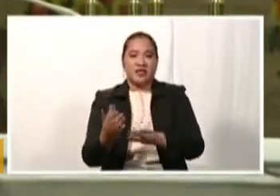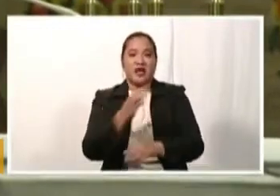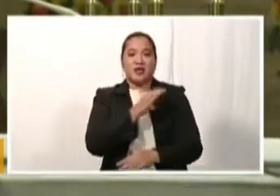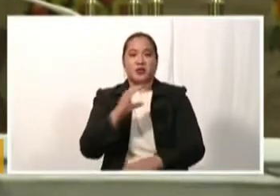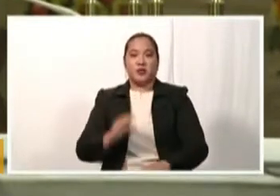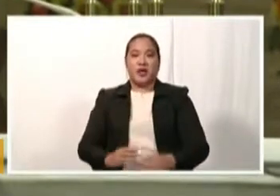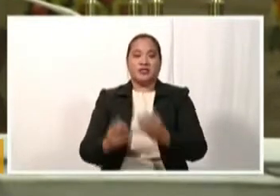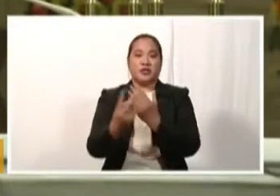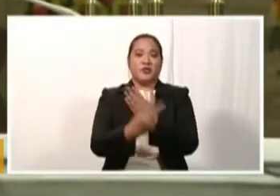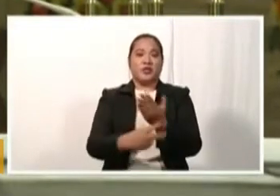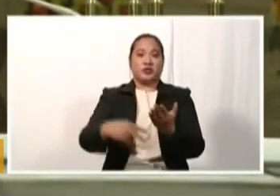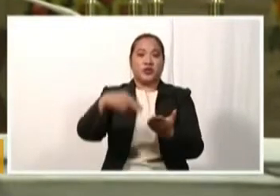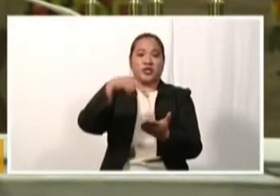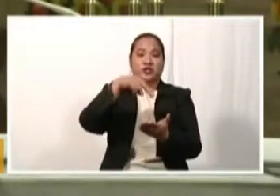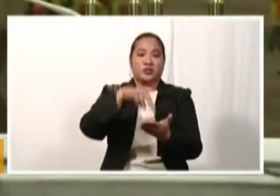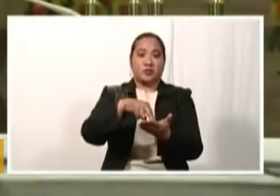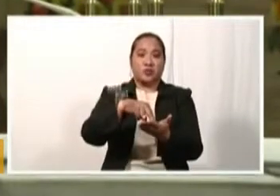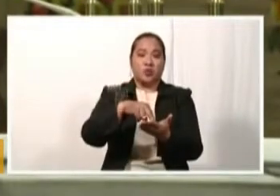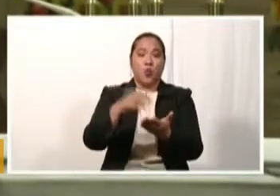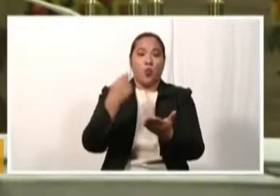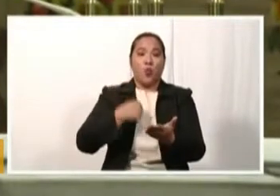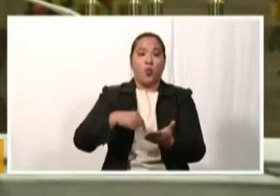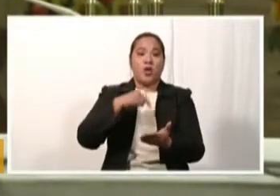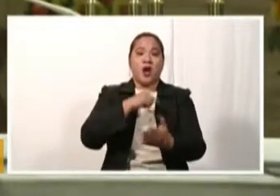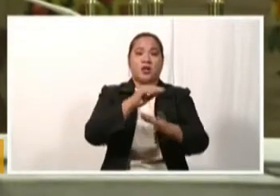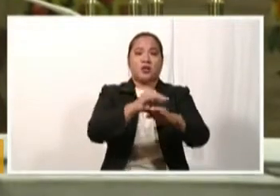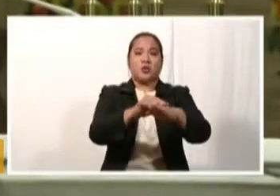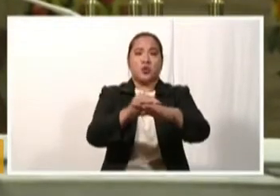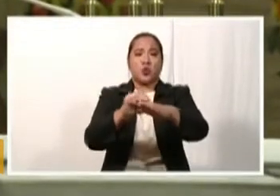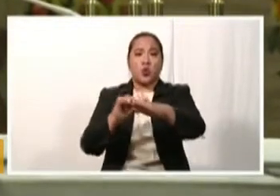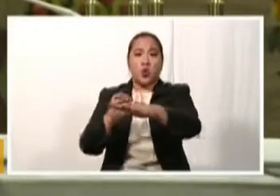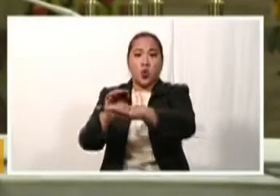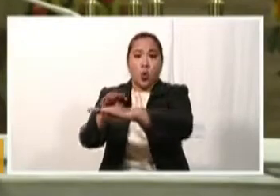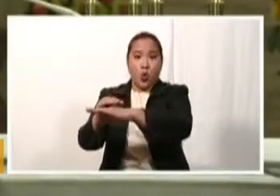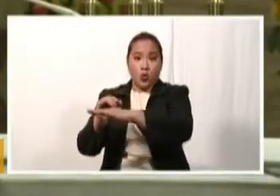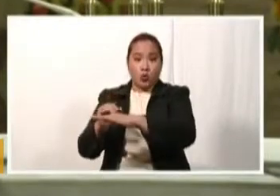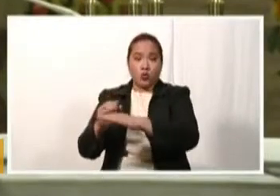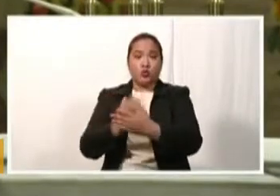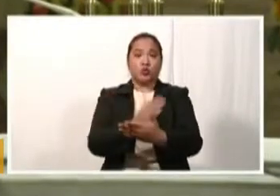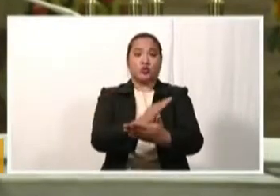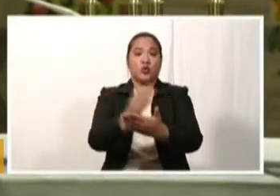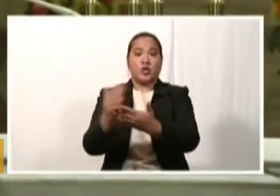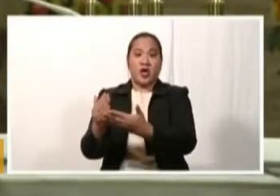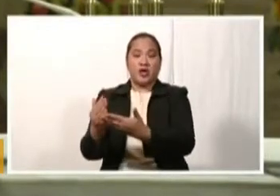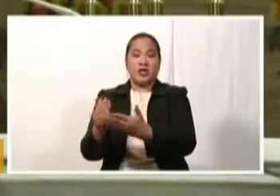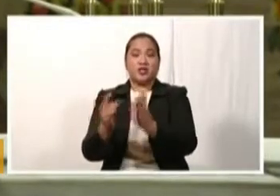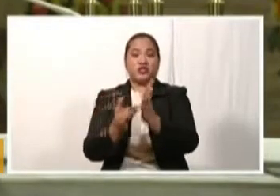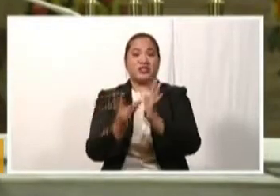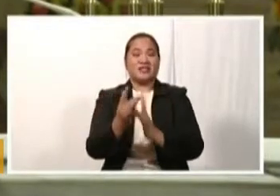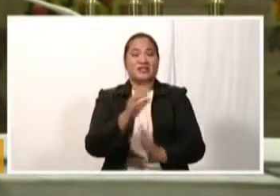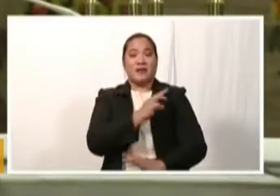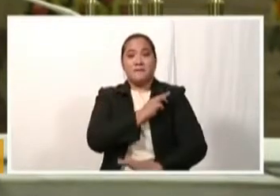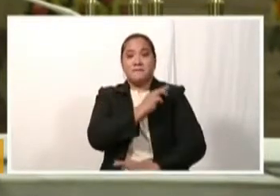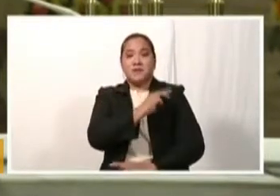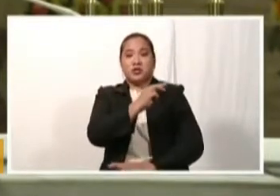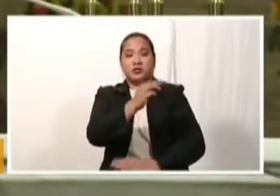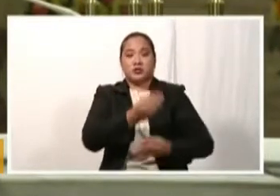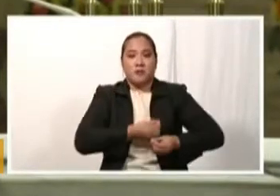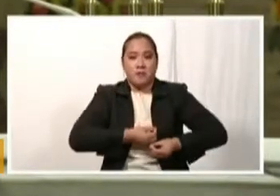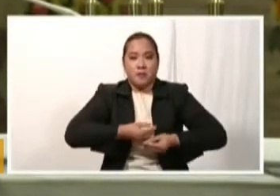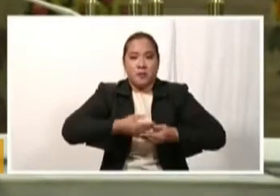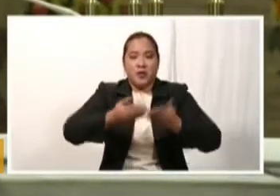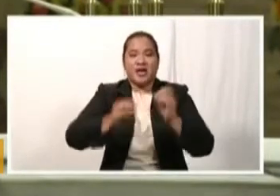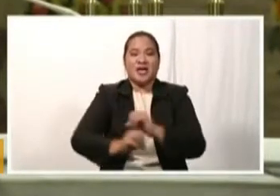resurrection, and we are called to share in his mission to bring